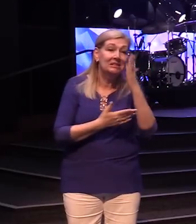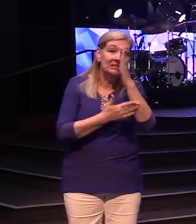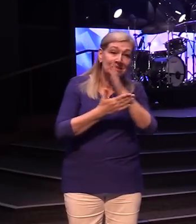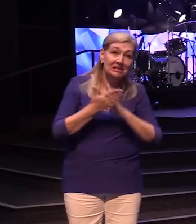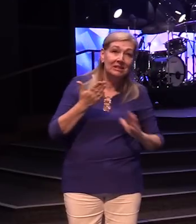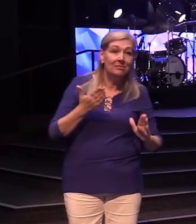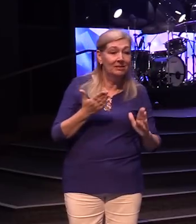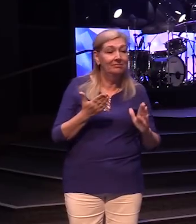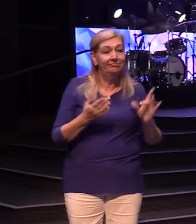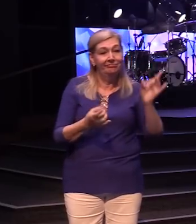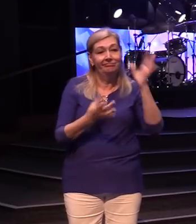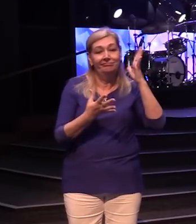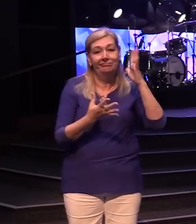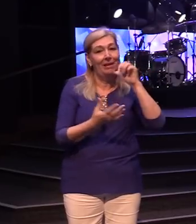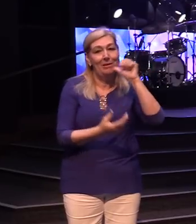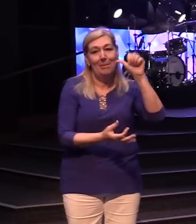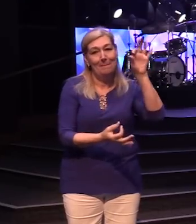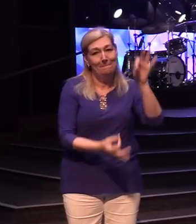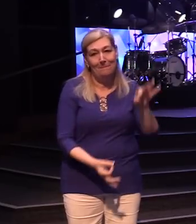supremely imperfect.